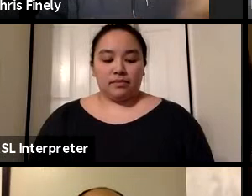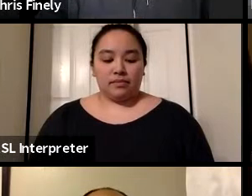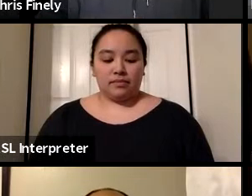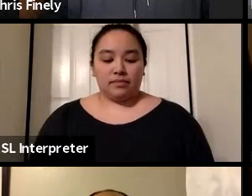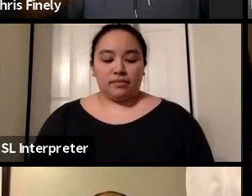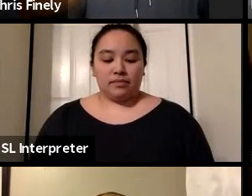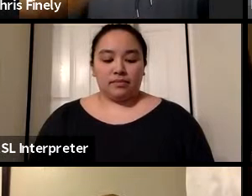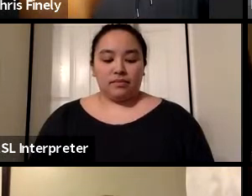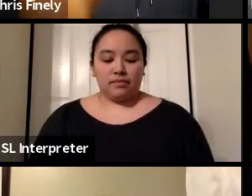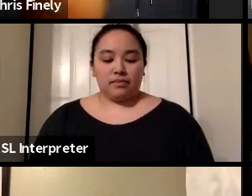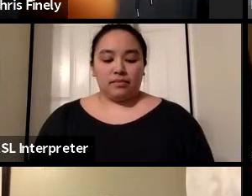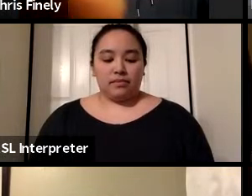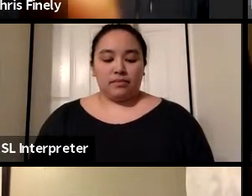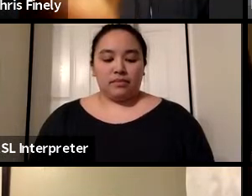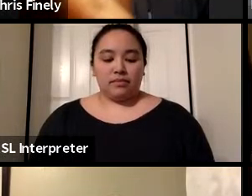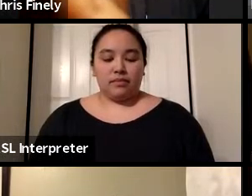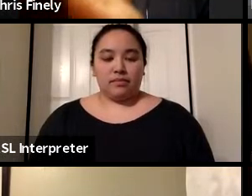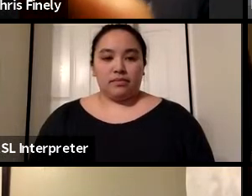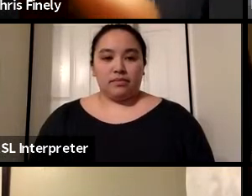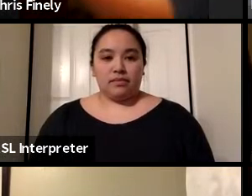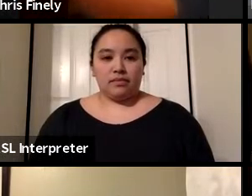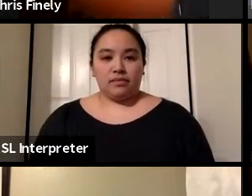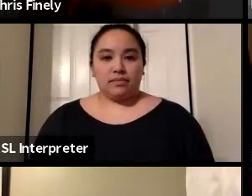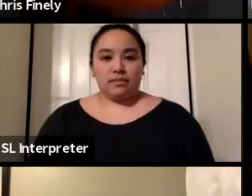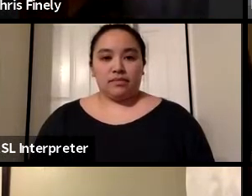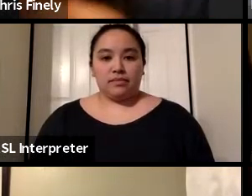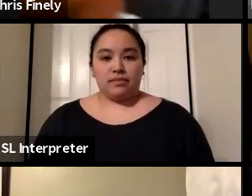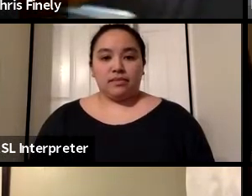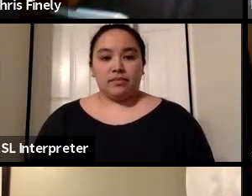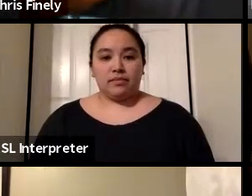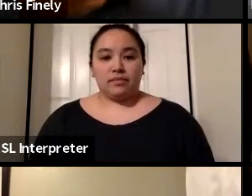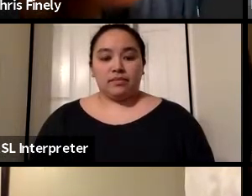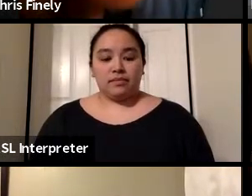manera van a poder escuchar en tiempo real. Bienvenidos.